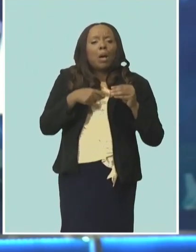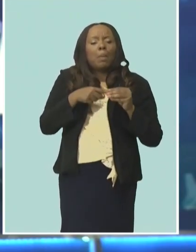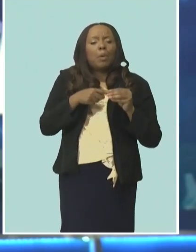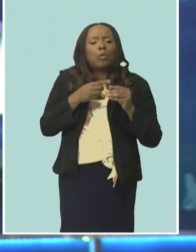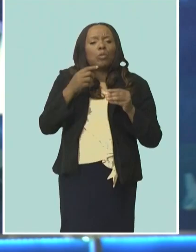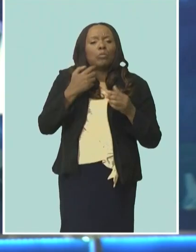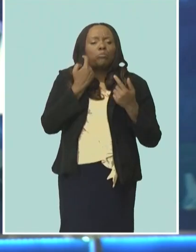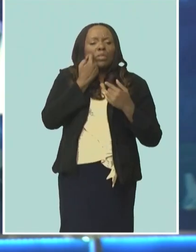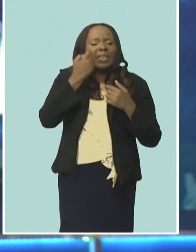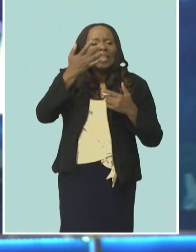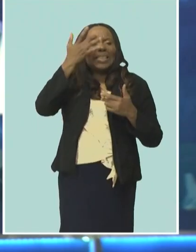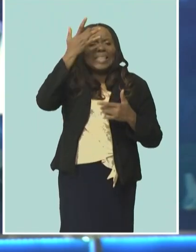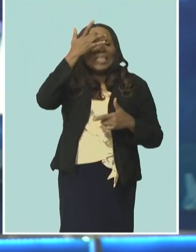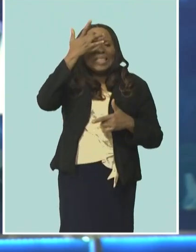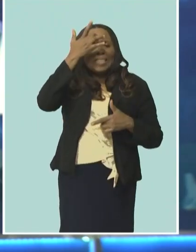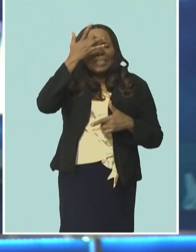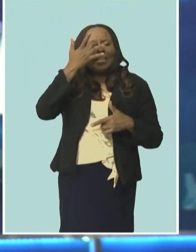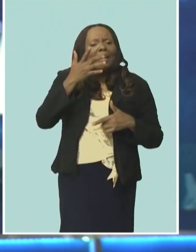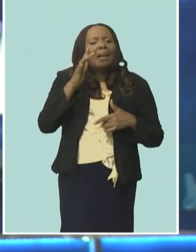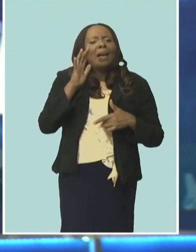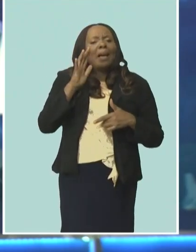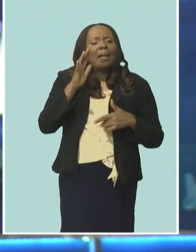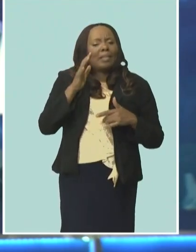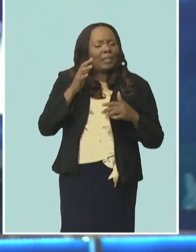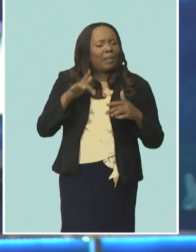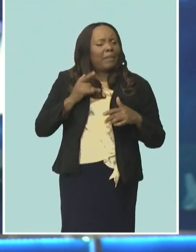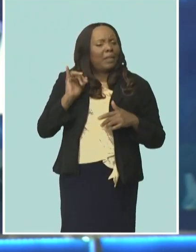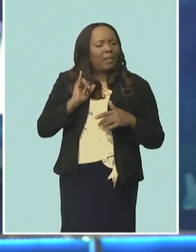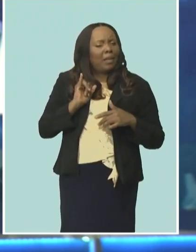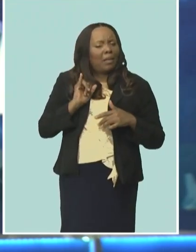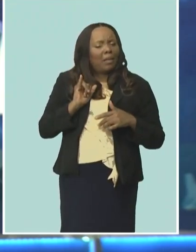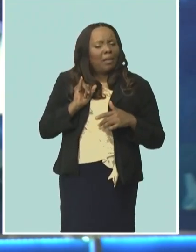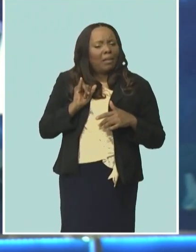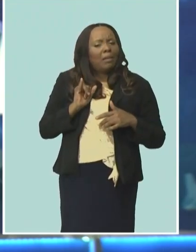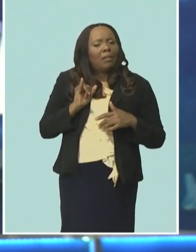outbreak, as outlined in correspondence from 2 workers' unions.